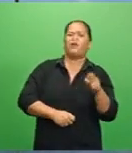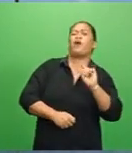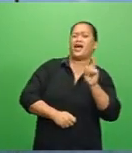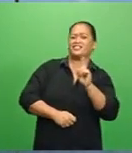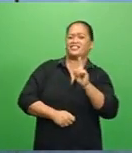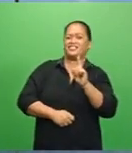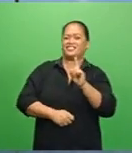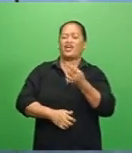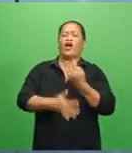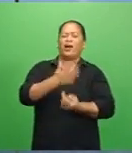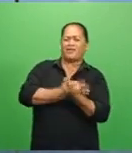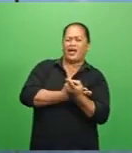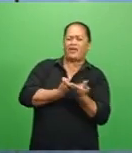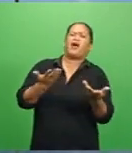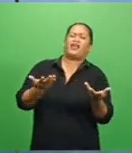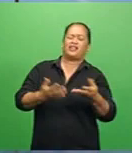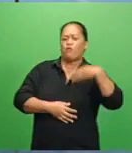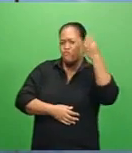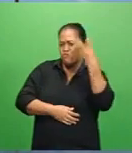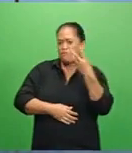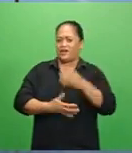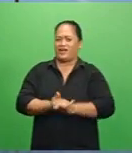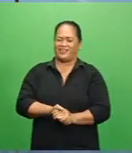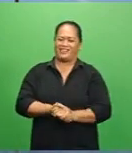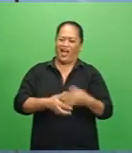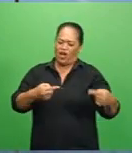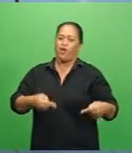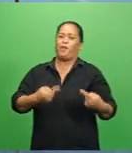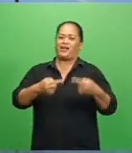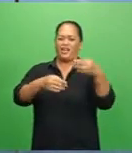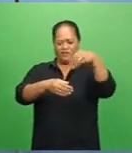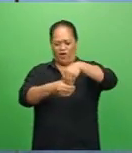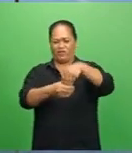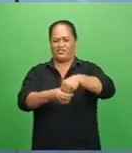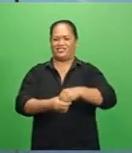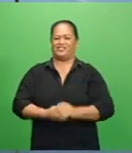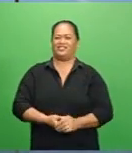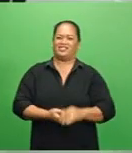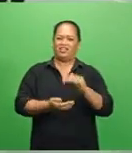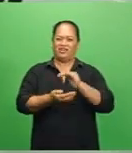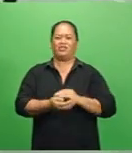participating in sport increased significantly. Karlaini Tavi with the details.